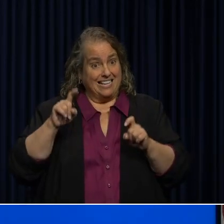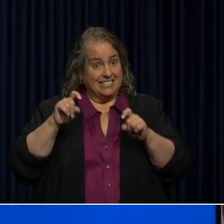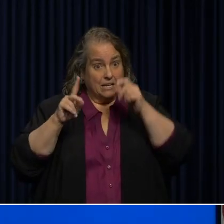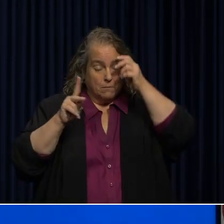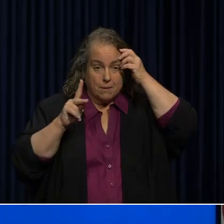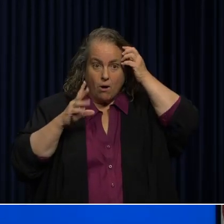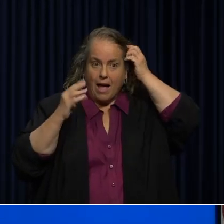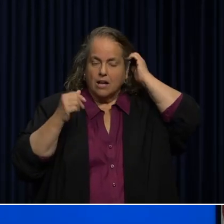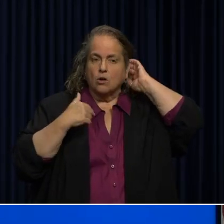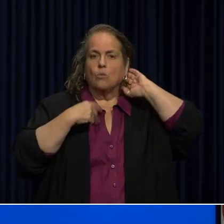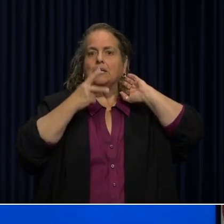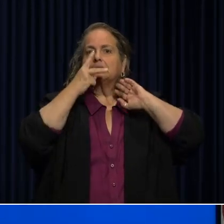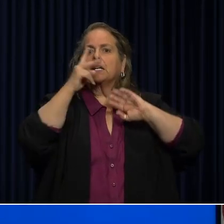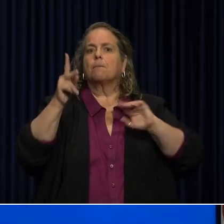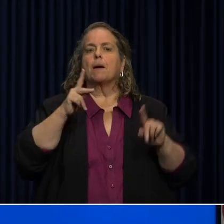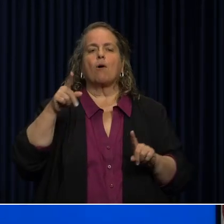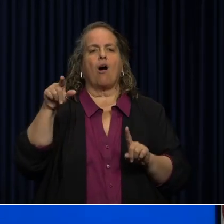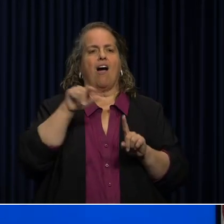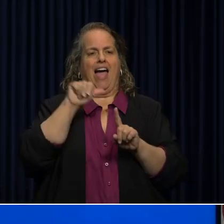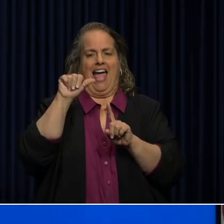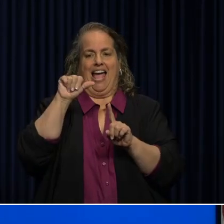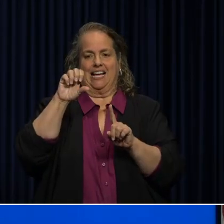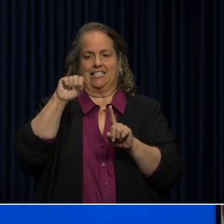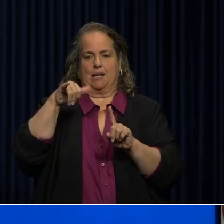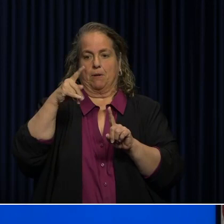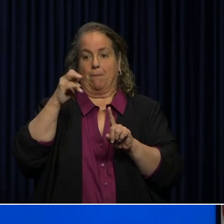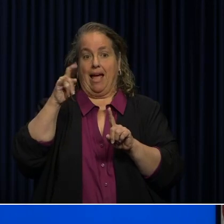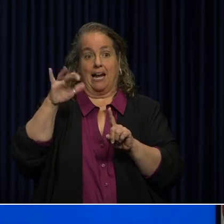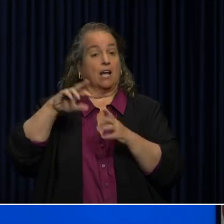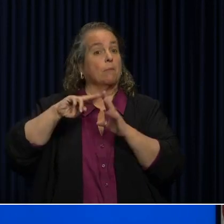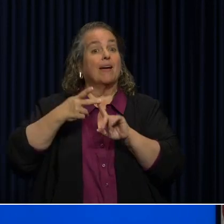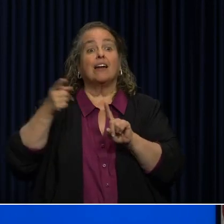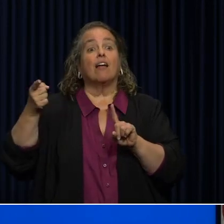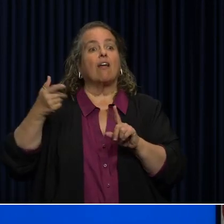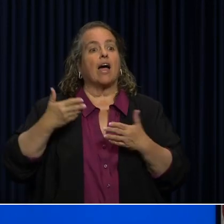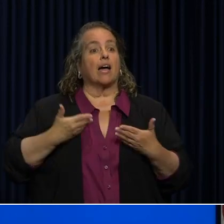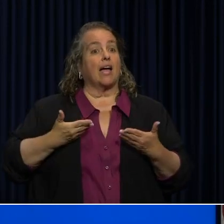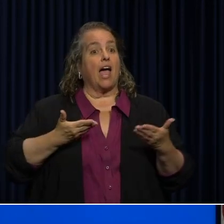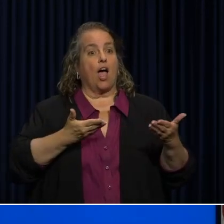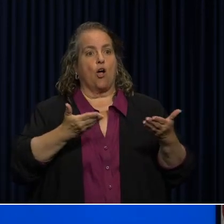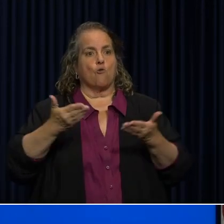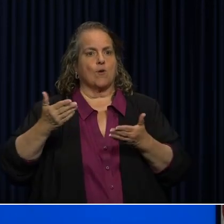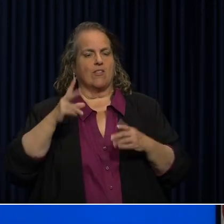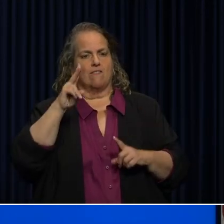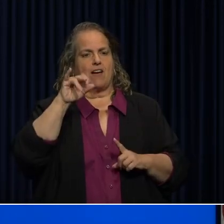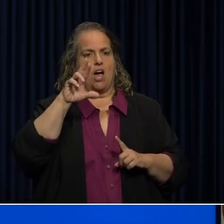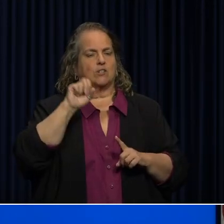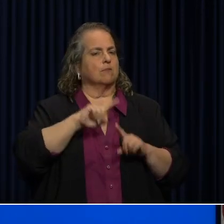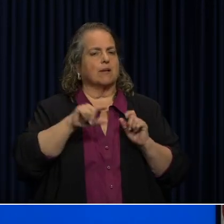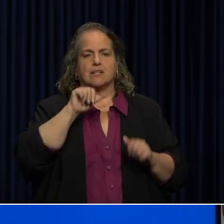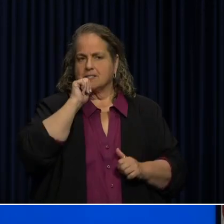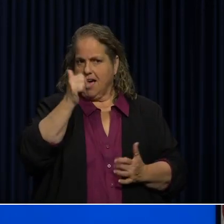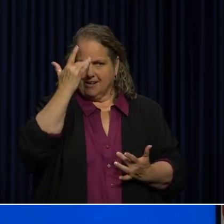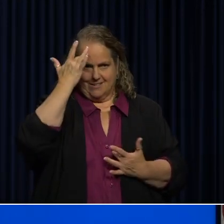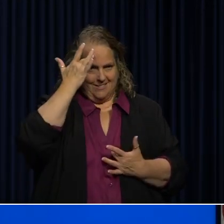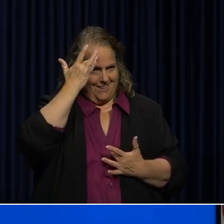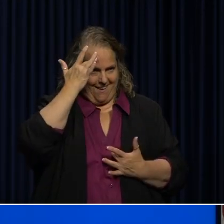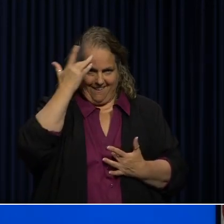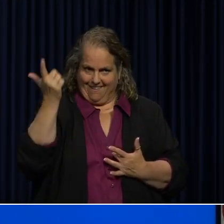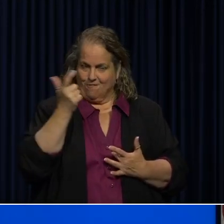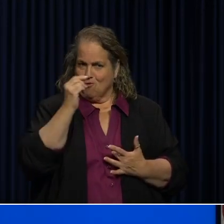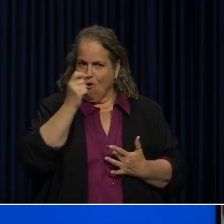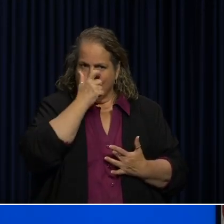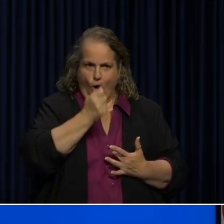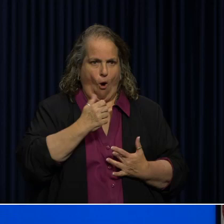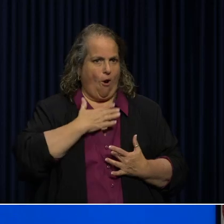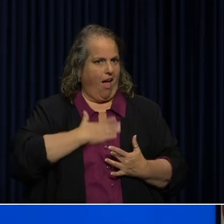people, we would expect to see more positives. And at that point, we won't be looking at just the overall number of new cases.